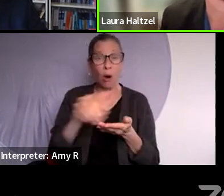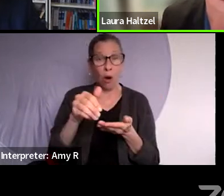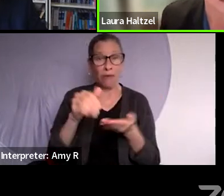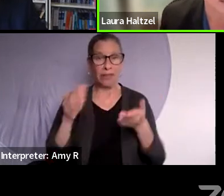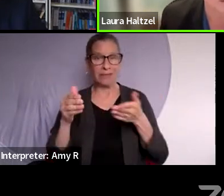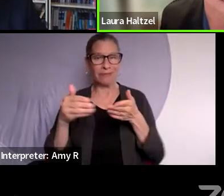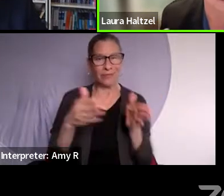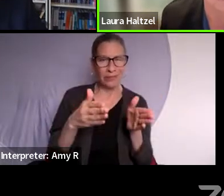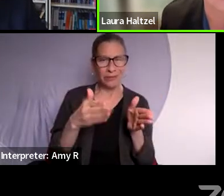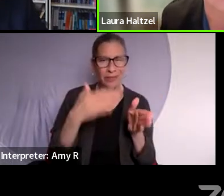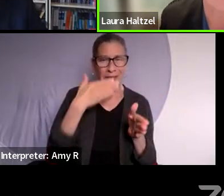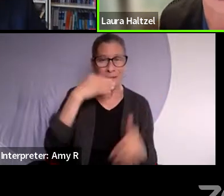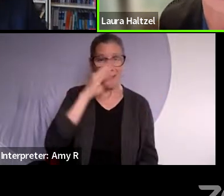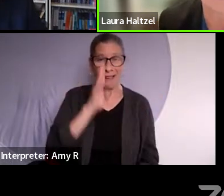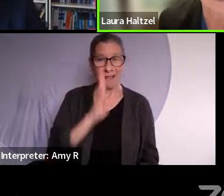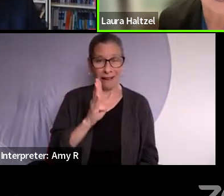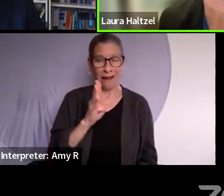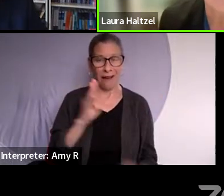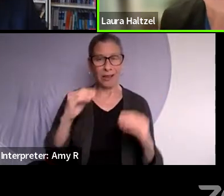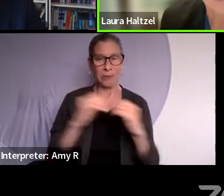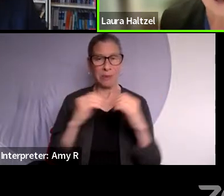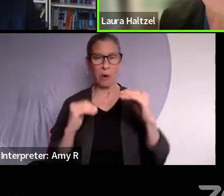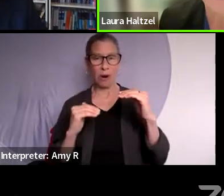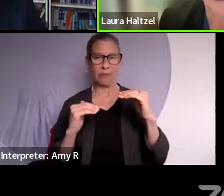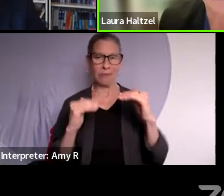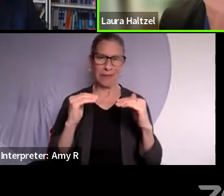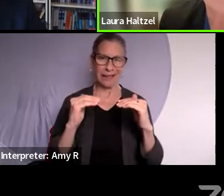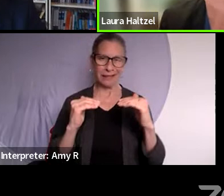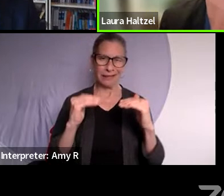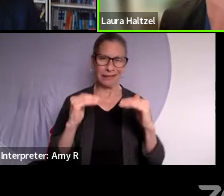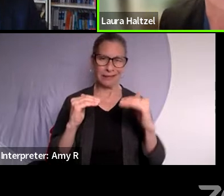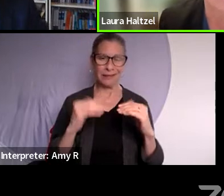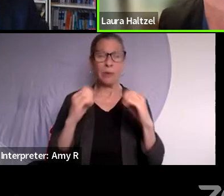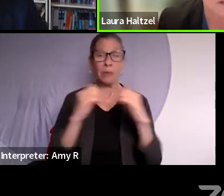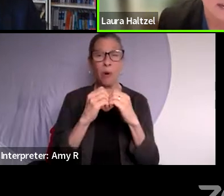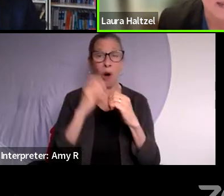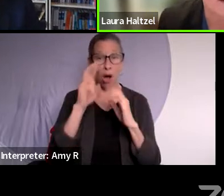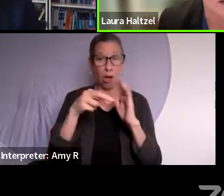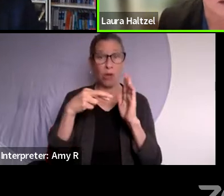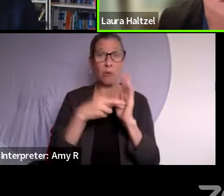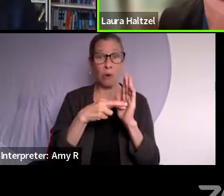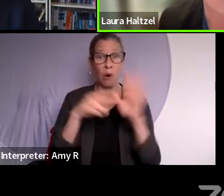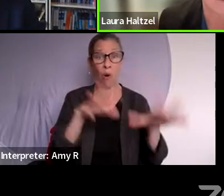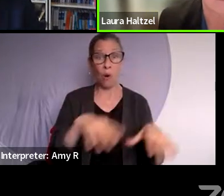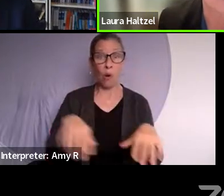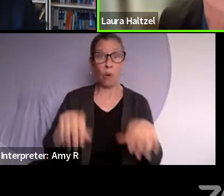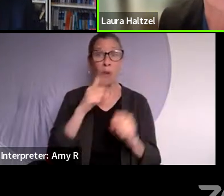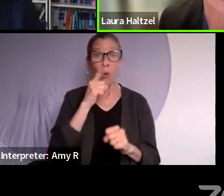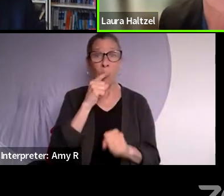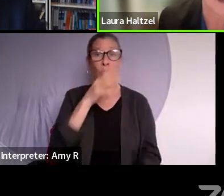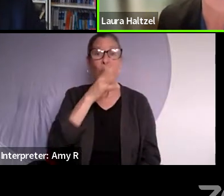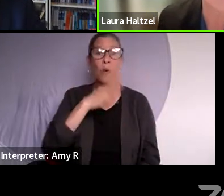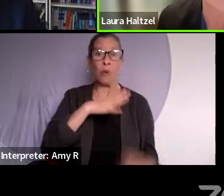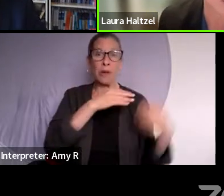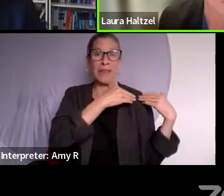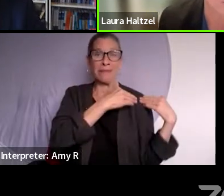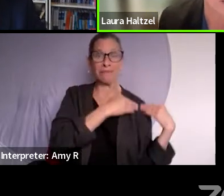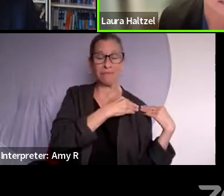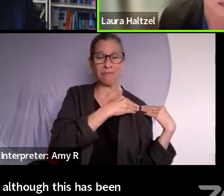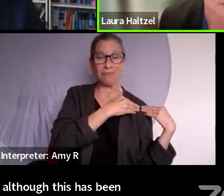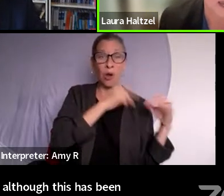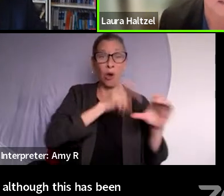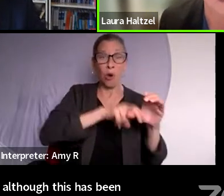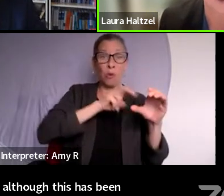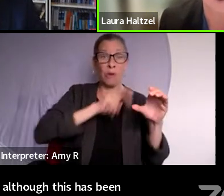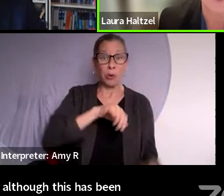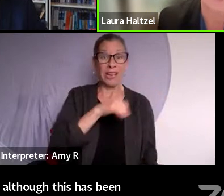thank goodness, to be a little more balanced, but most often that role has been taken on by women who have stepped out of the workforce